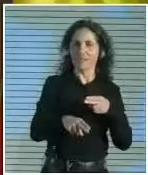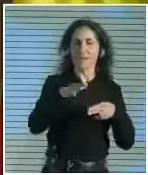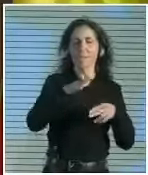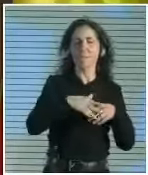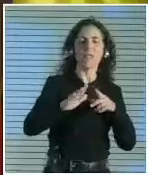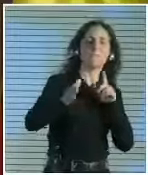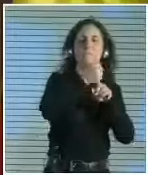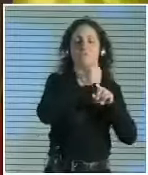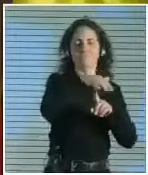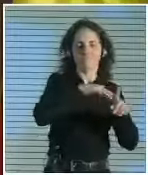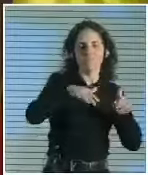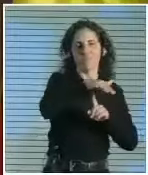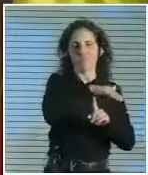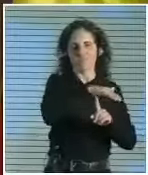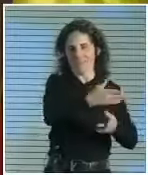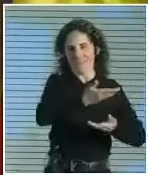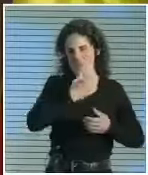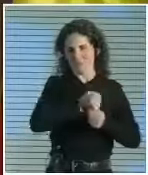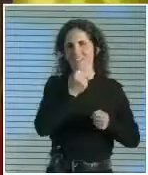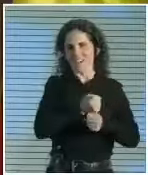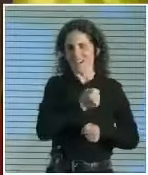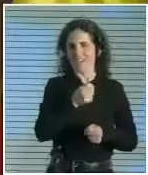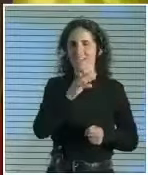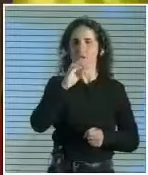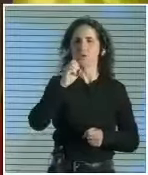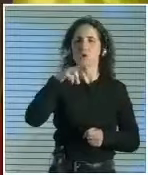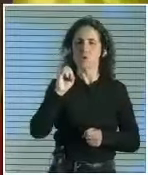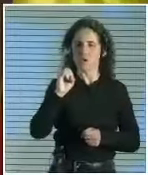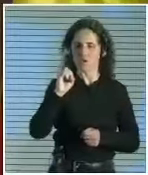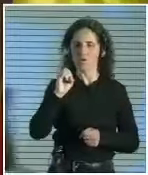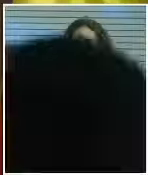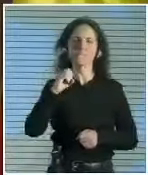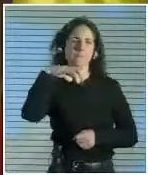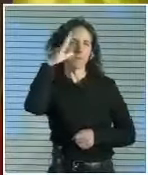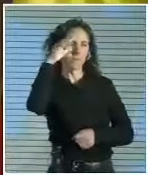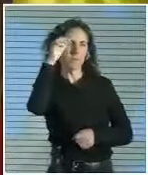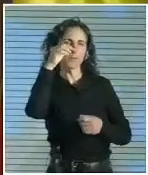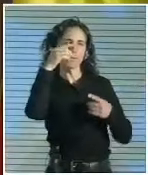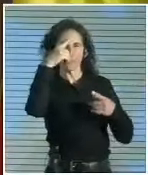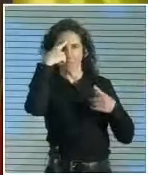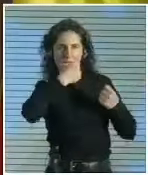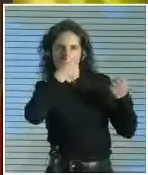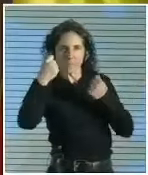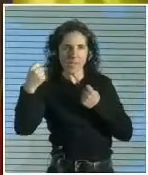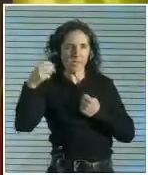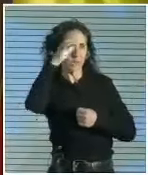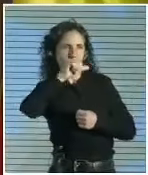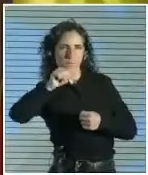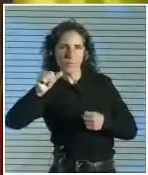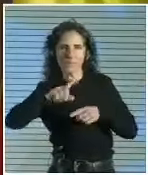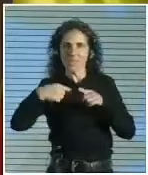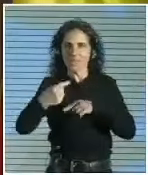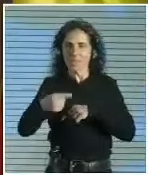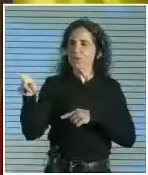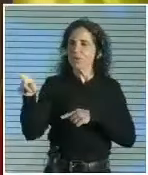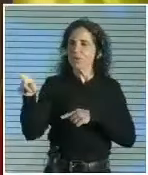all panelists, what would be your recommendations for destination managers when they are thinking about their next